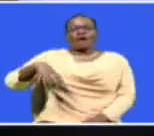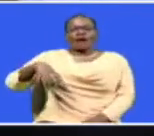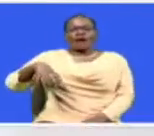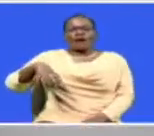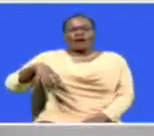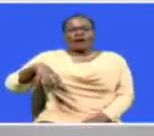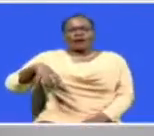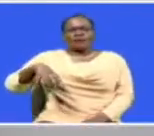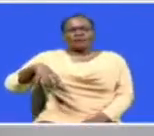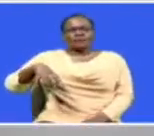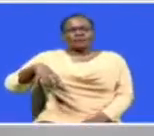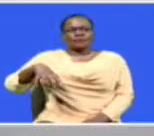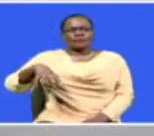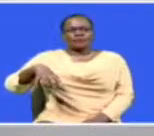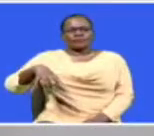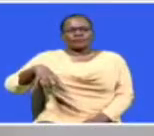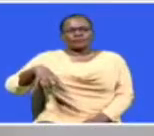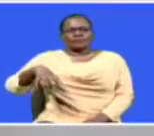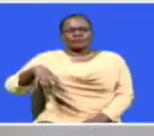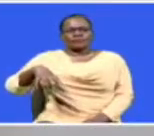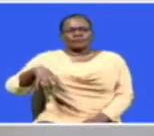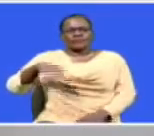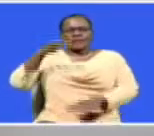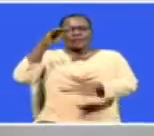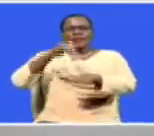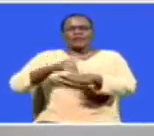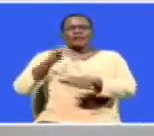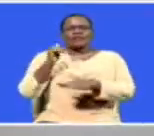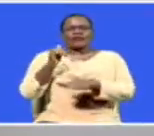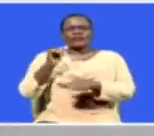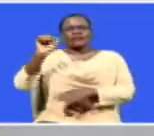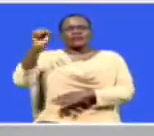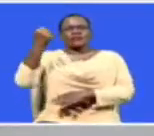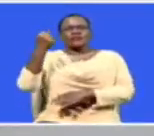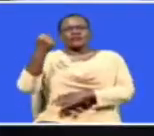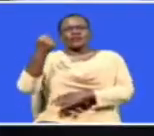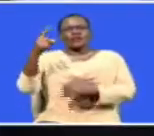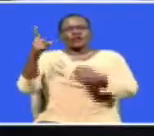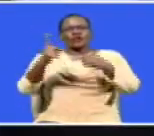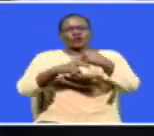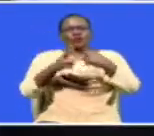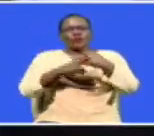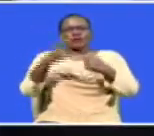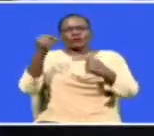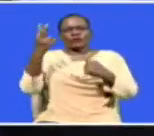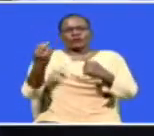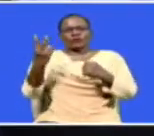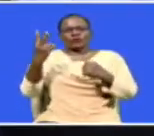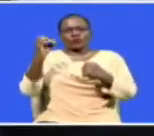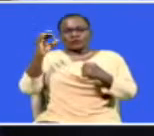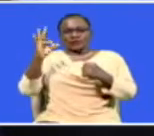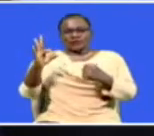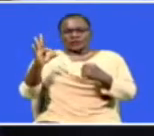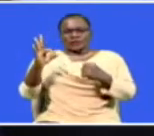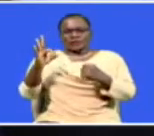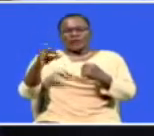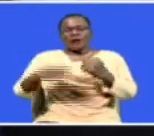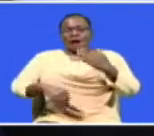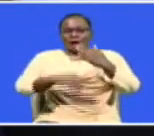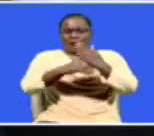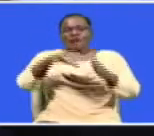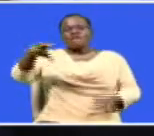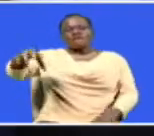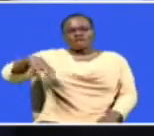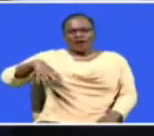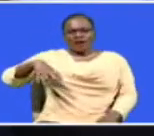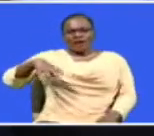brought about by the Finance Act 2023. Effects 5th July 2023, passengers can expect a moderate increase